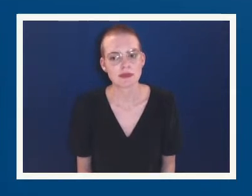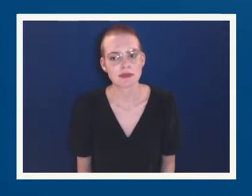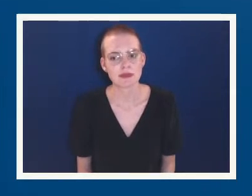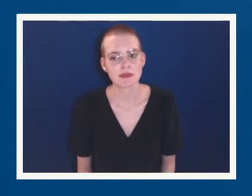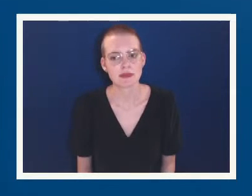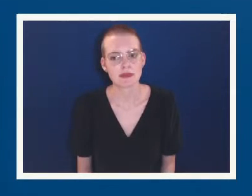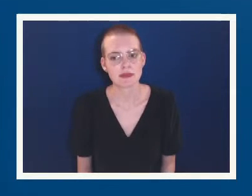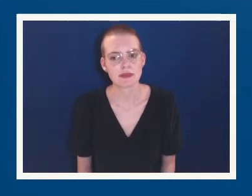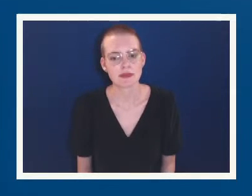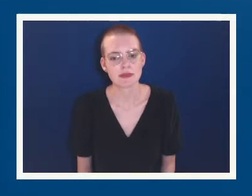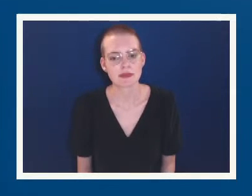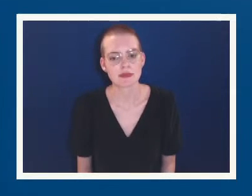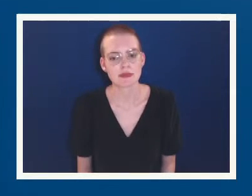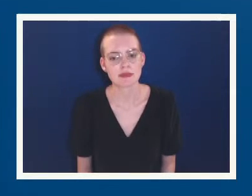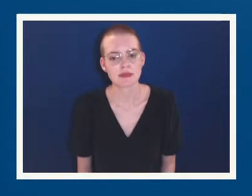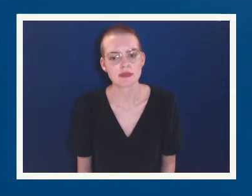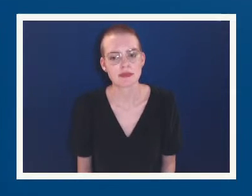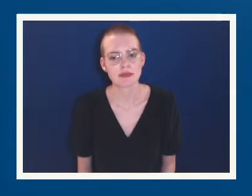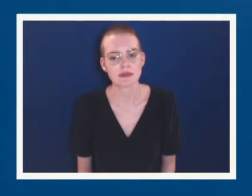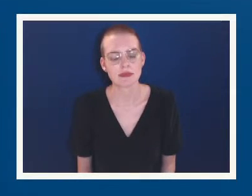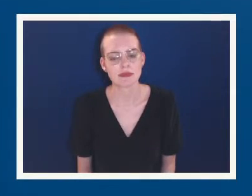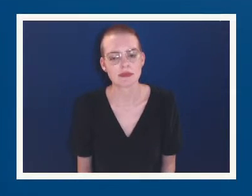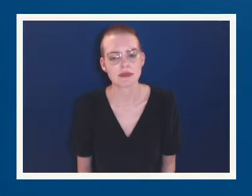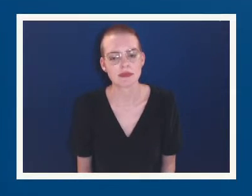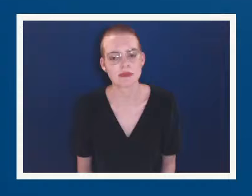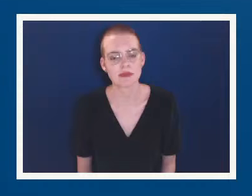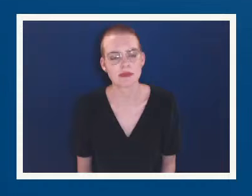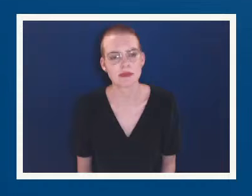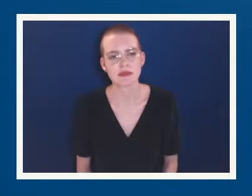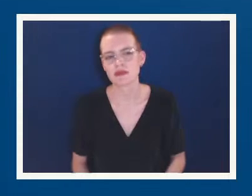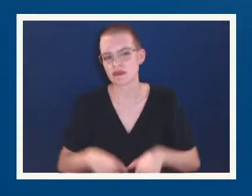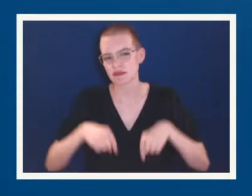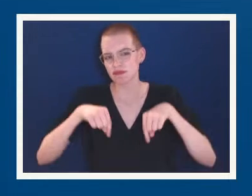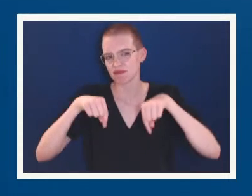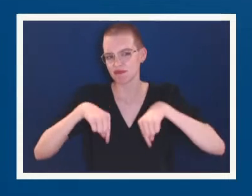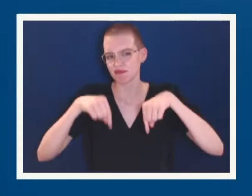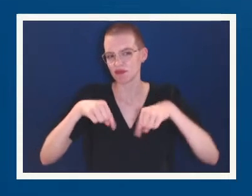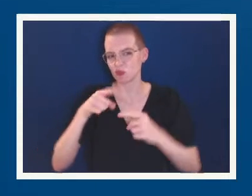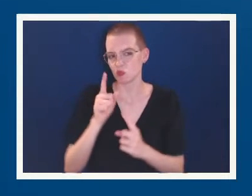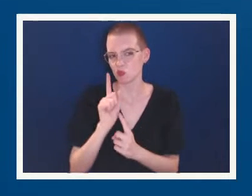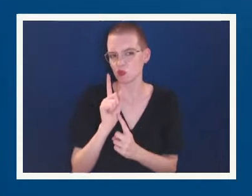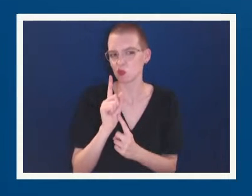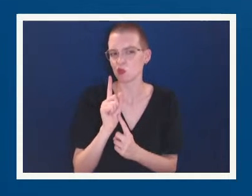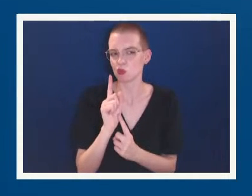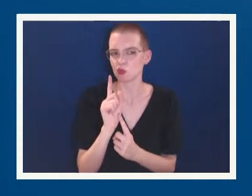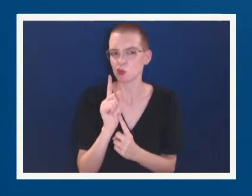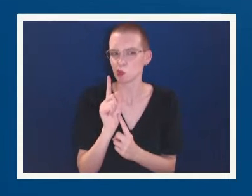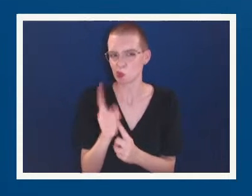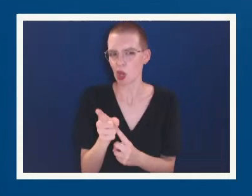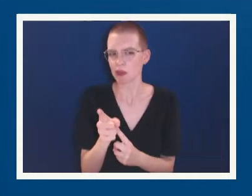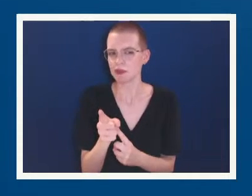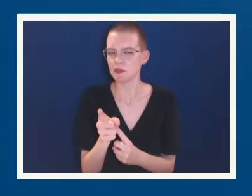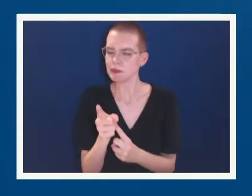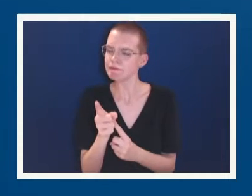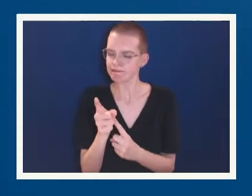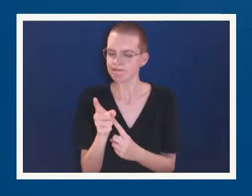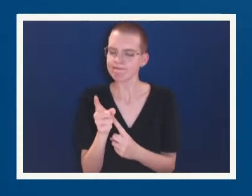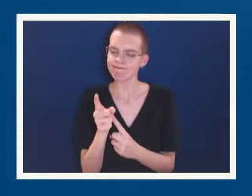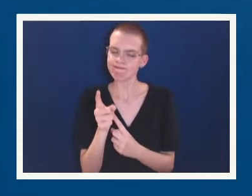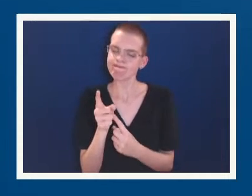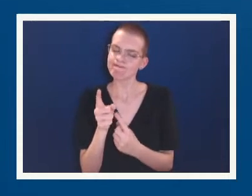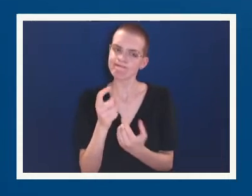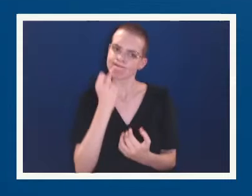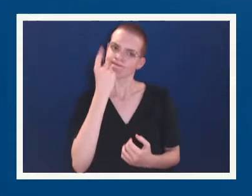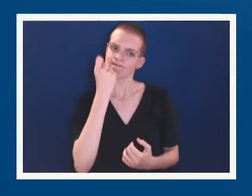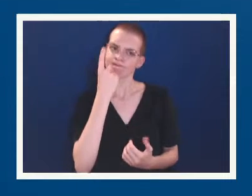This is a moment in our politics where I know it's easy to get a little down. It's easy